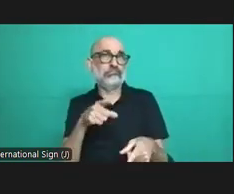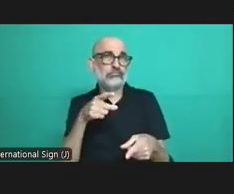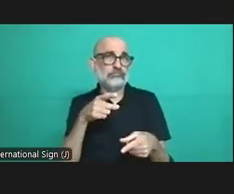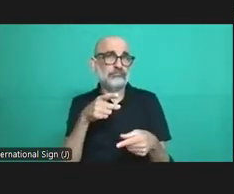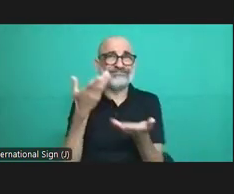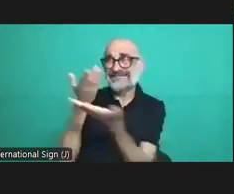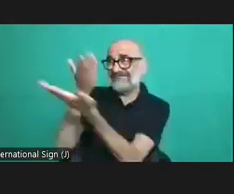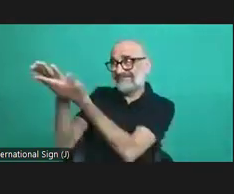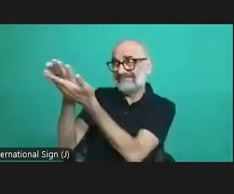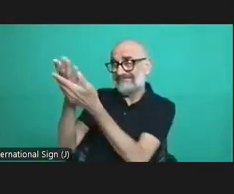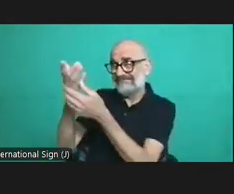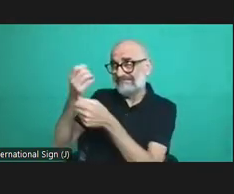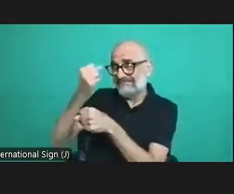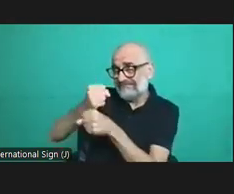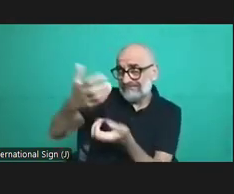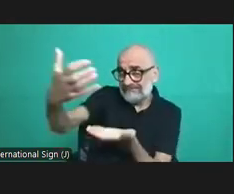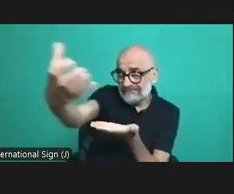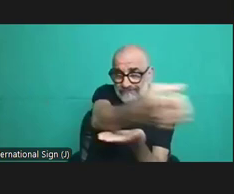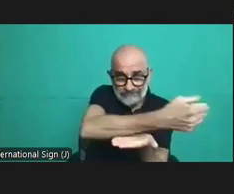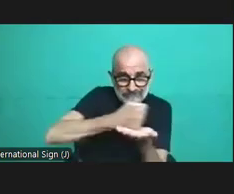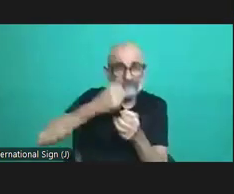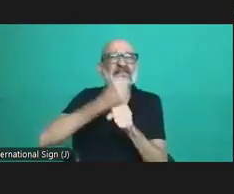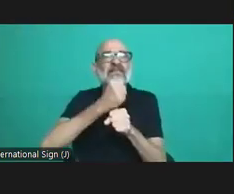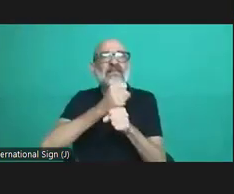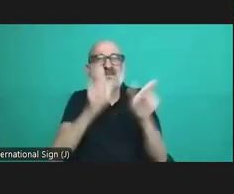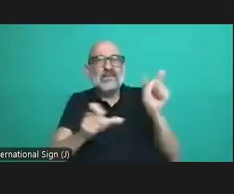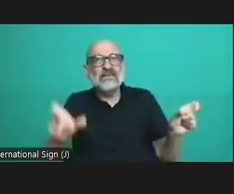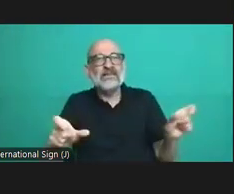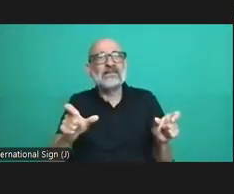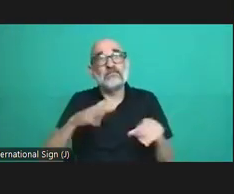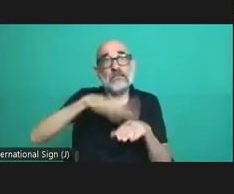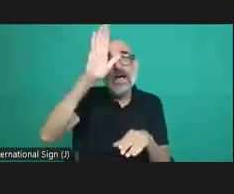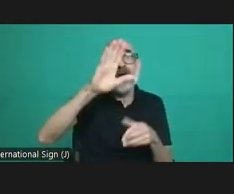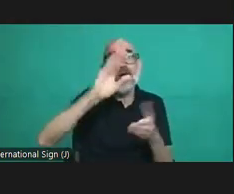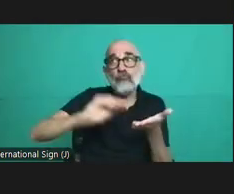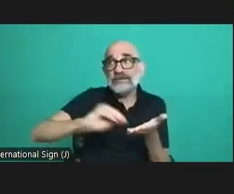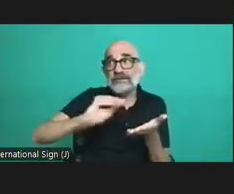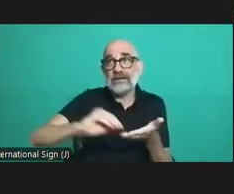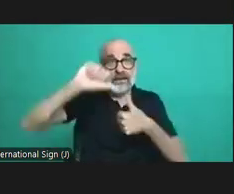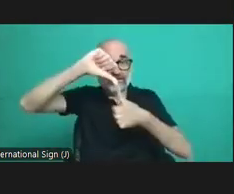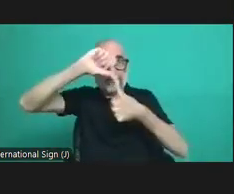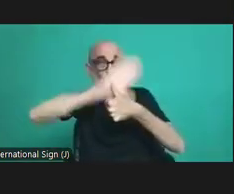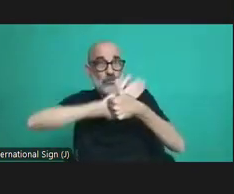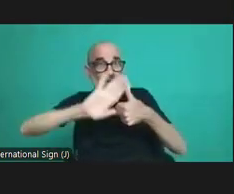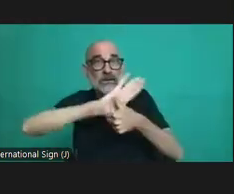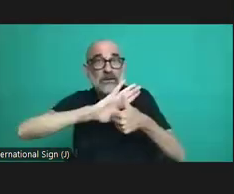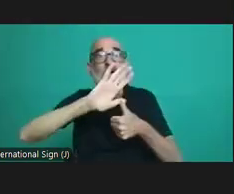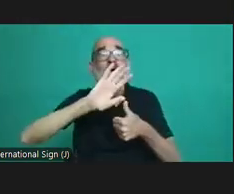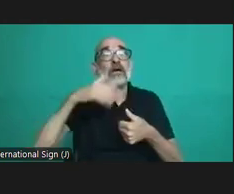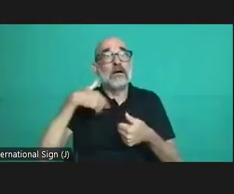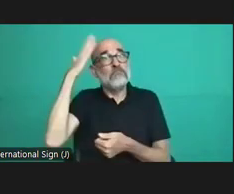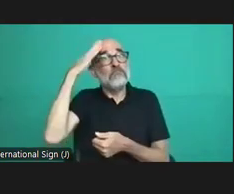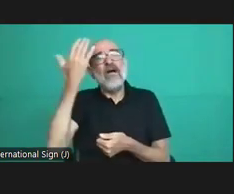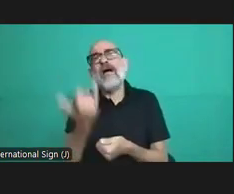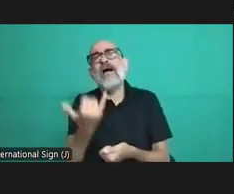demand of services in quantity and in quality. So we have had to complement that human